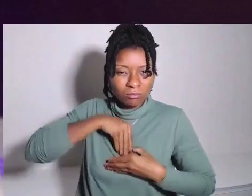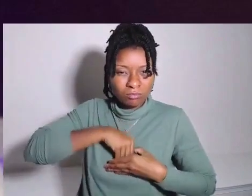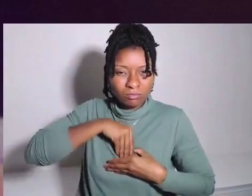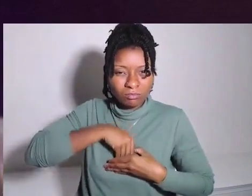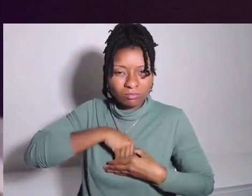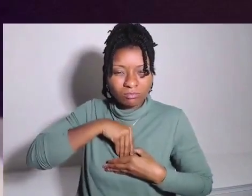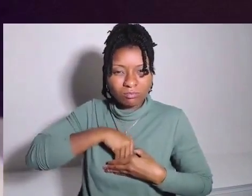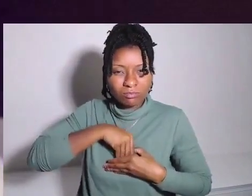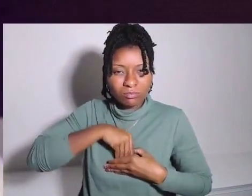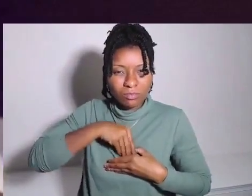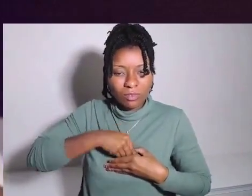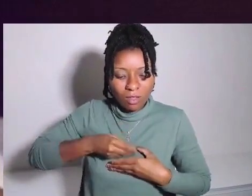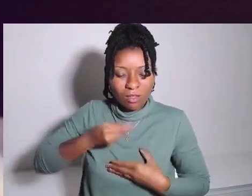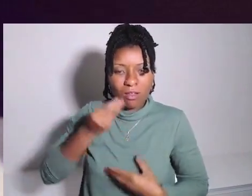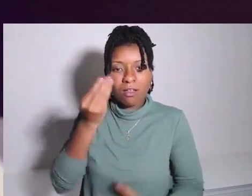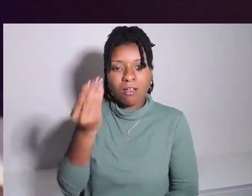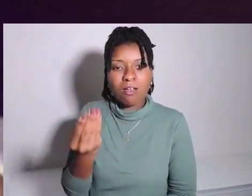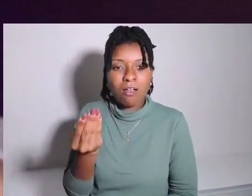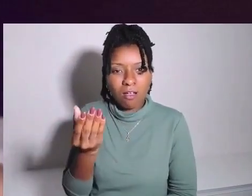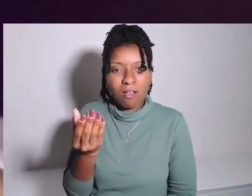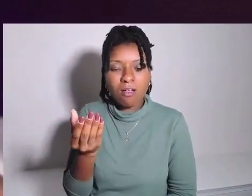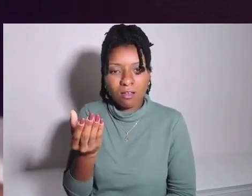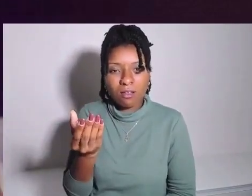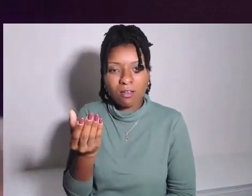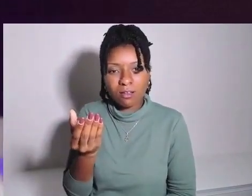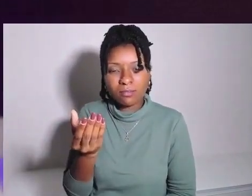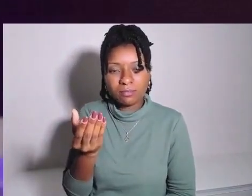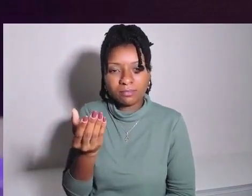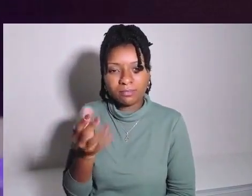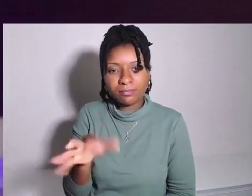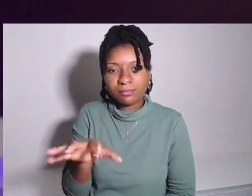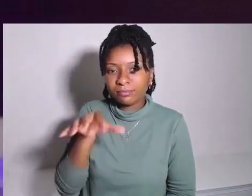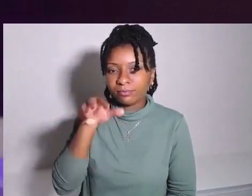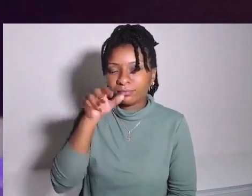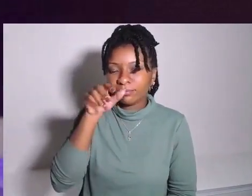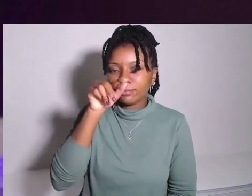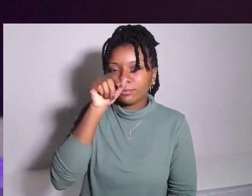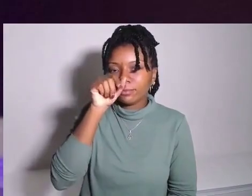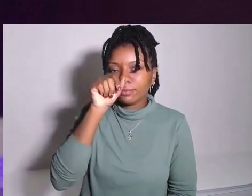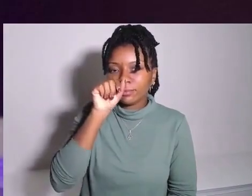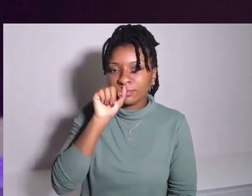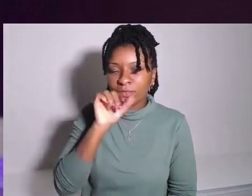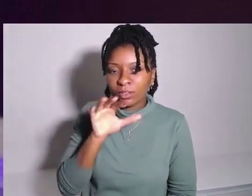So inhaling and exhaling at your own pace, beloveds.